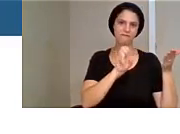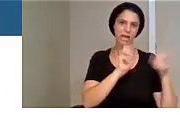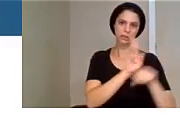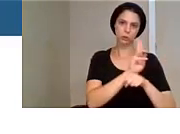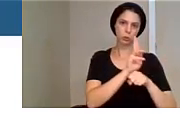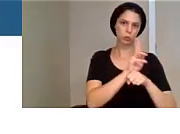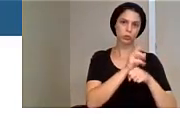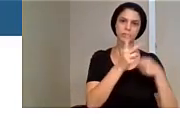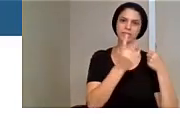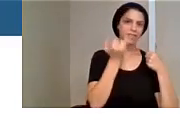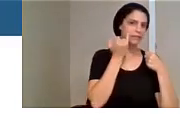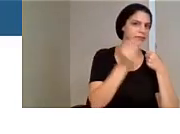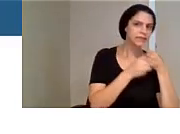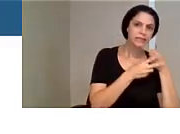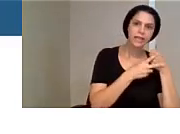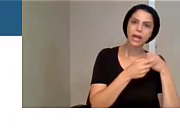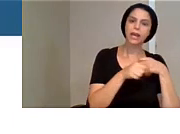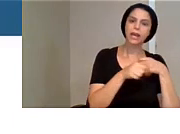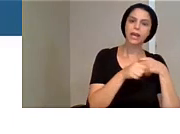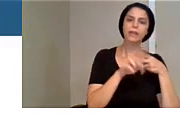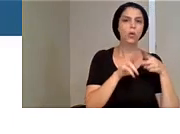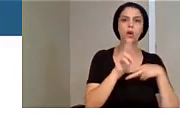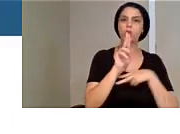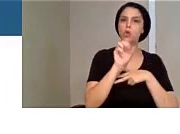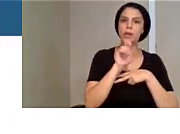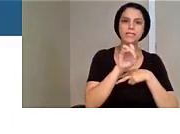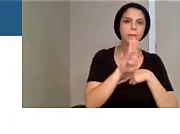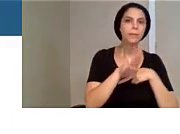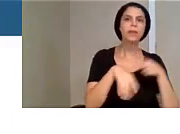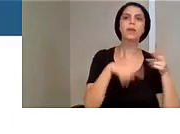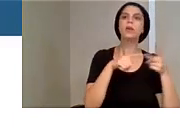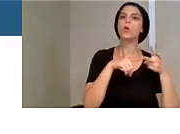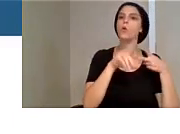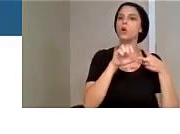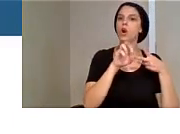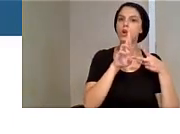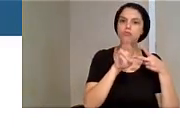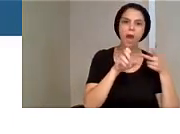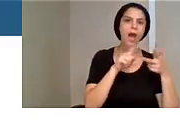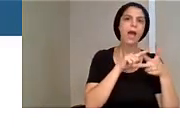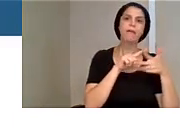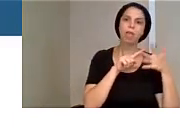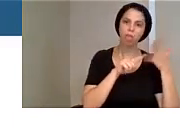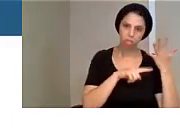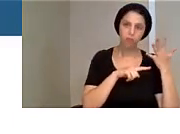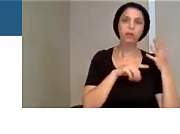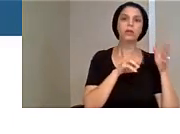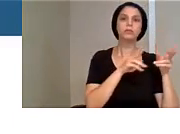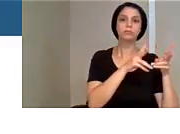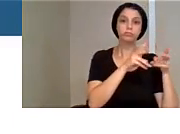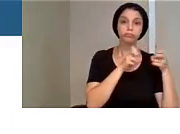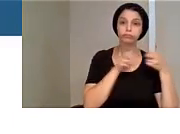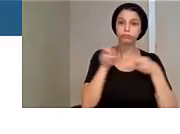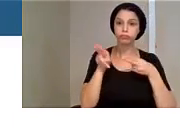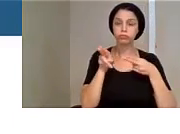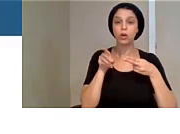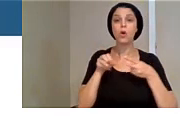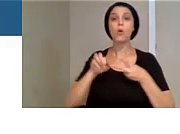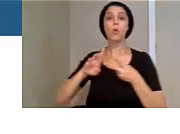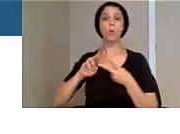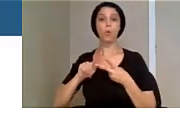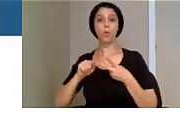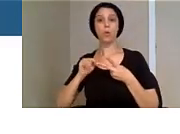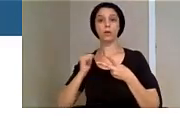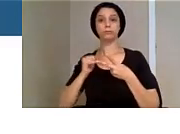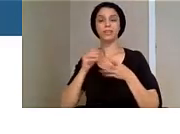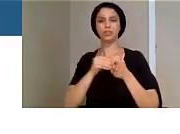it's saved on a USB drive or it's saved in the hard drive of the device that they're using. Or if this is work that the